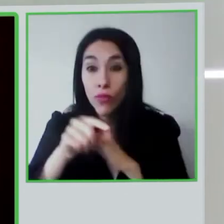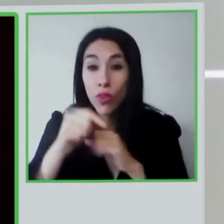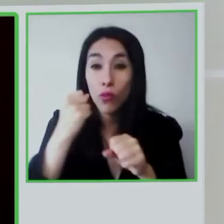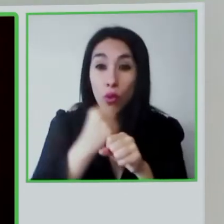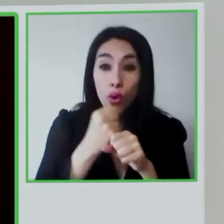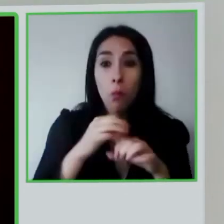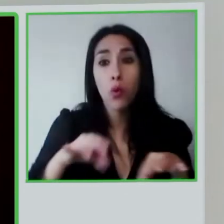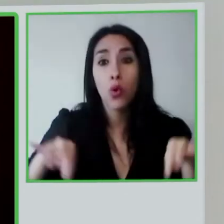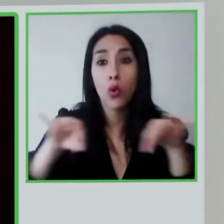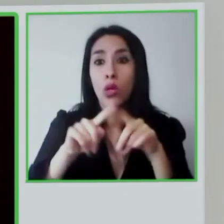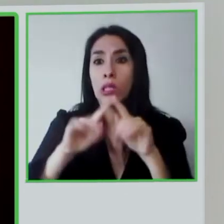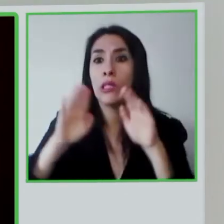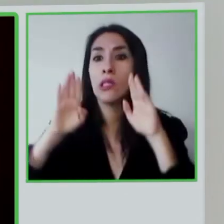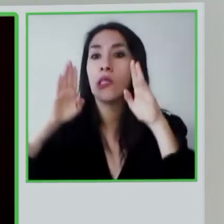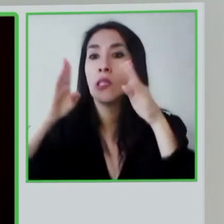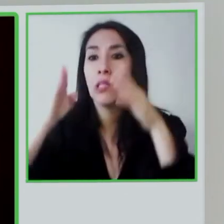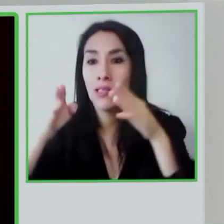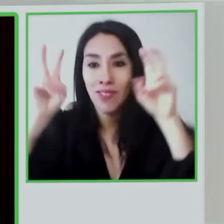is important